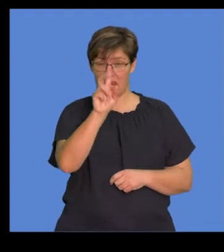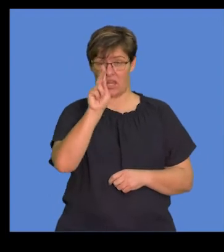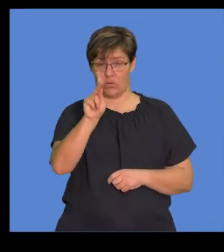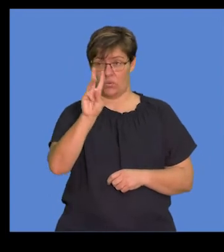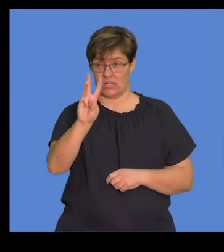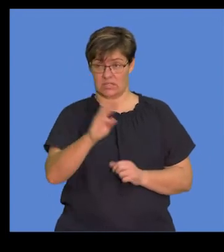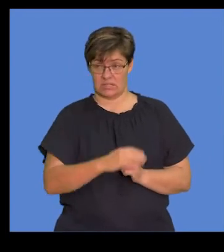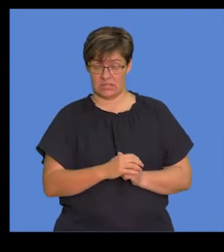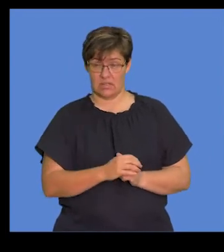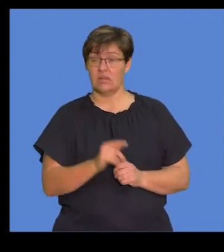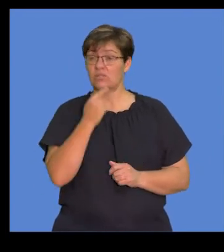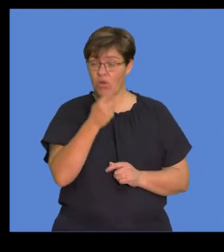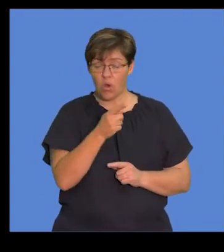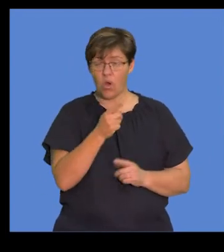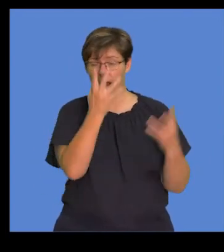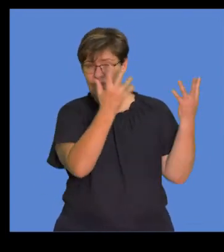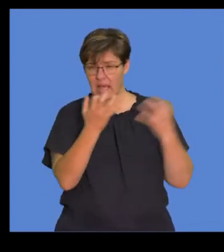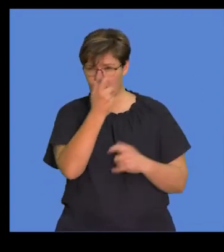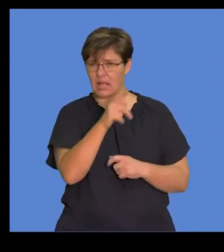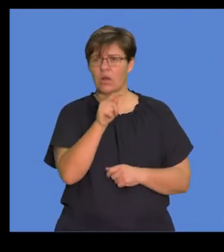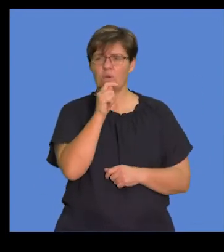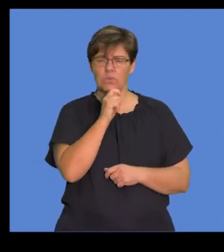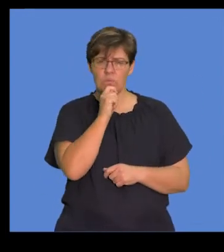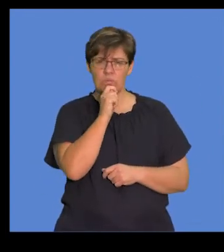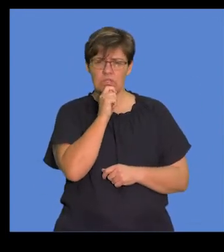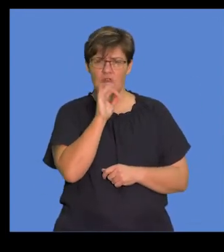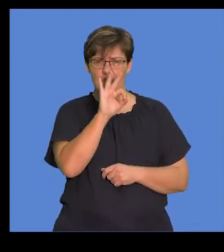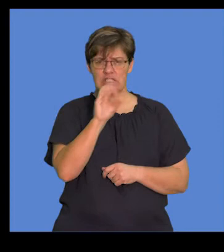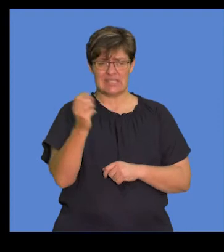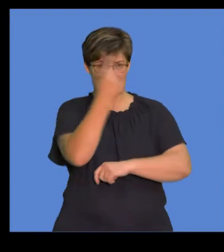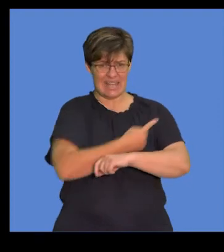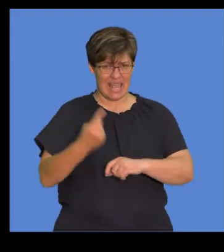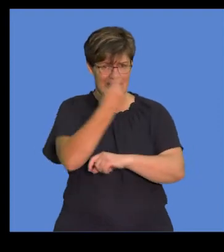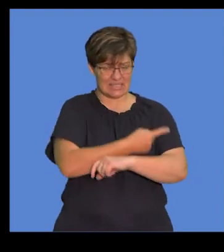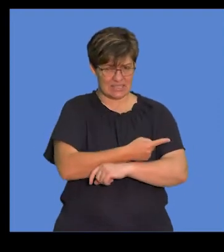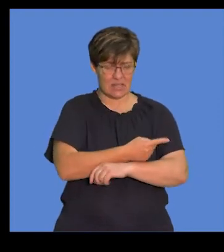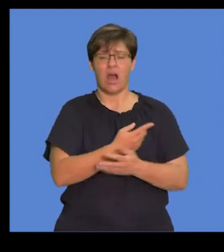Okay, calculate the cost of electricity for using the geyser in a 30-day month